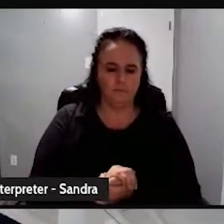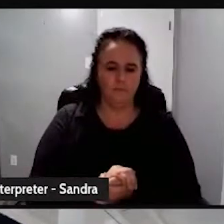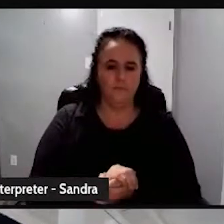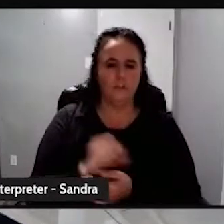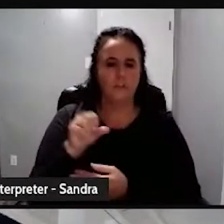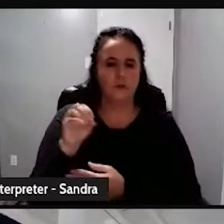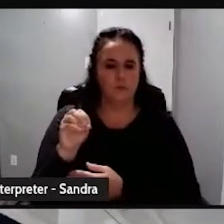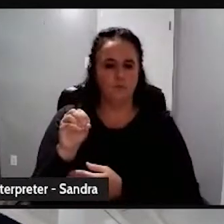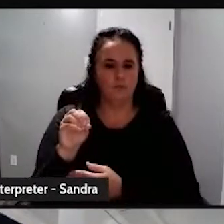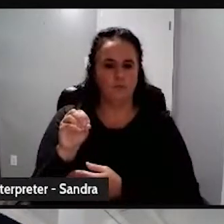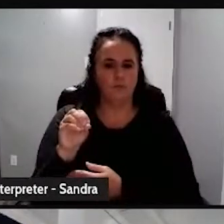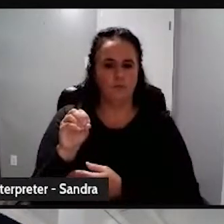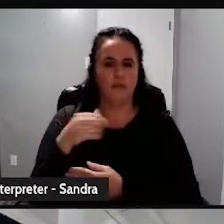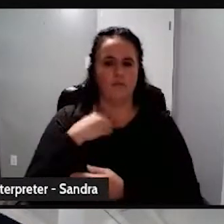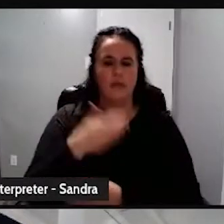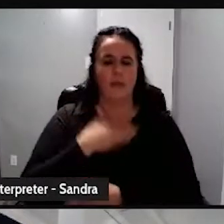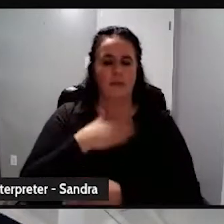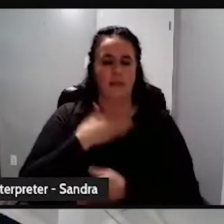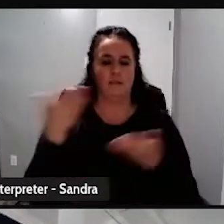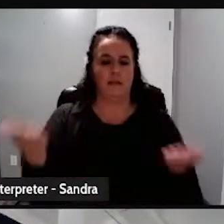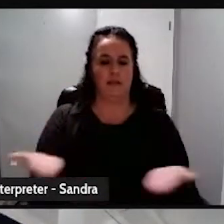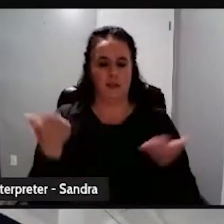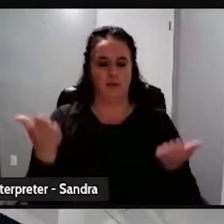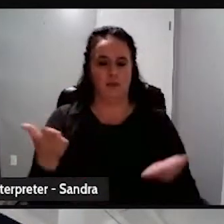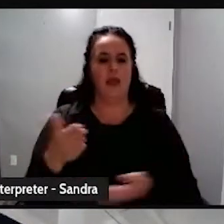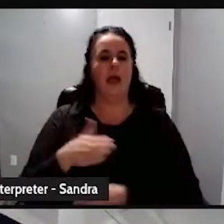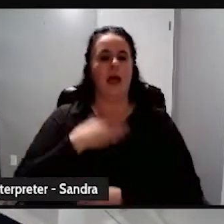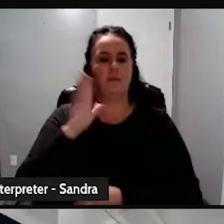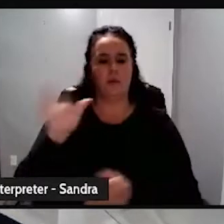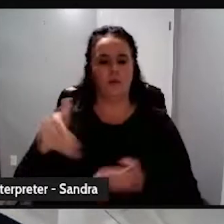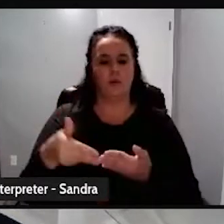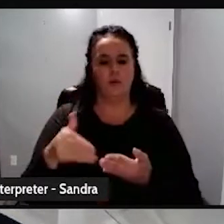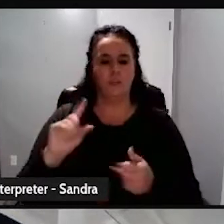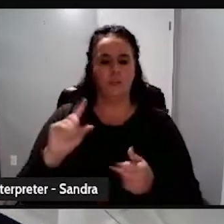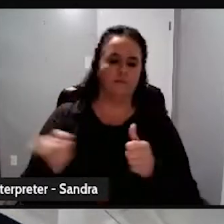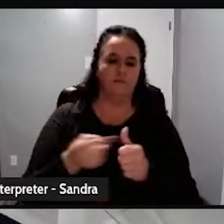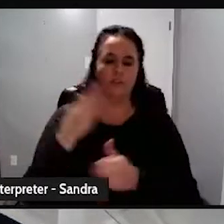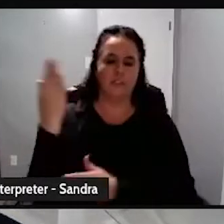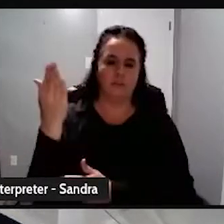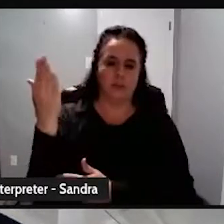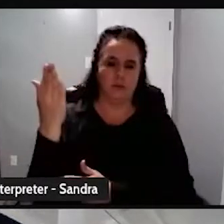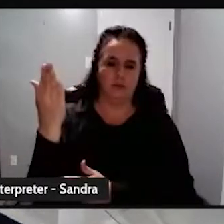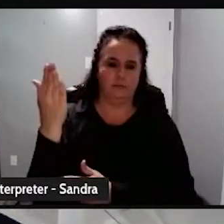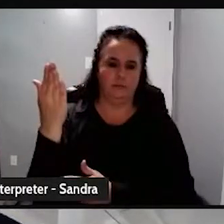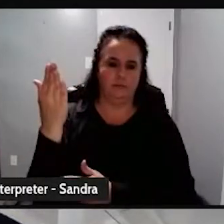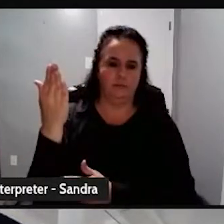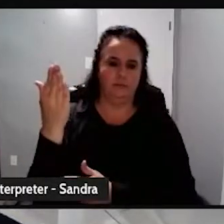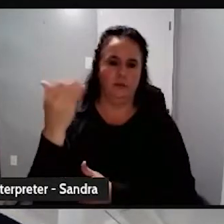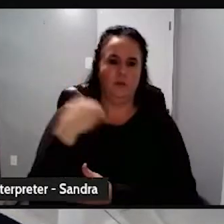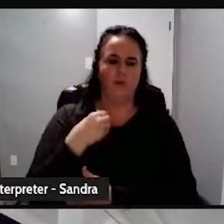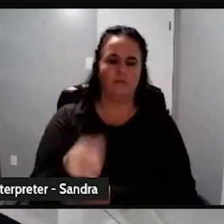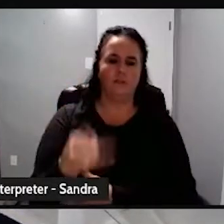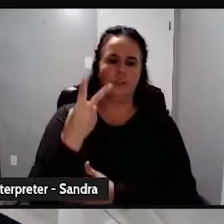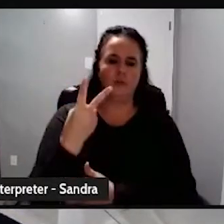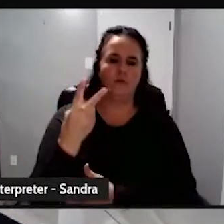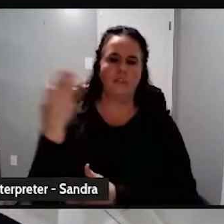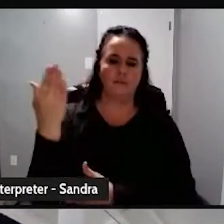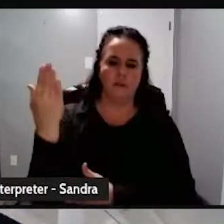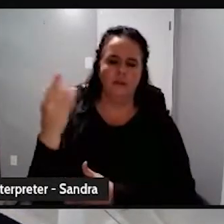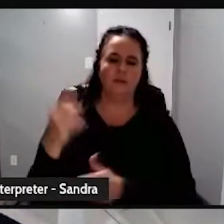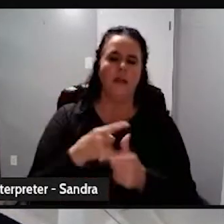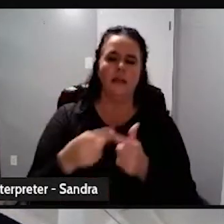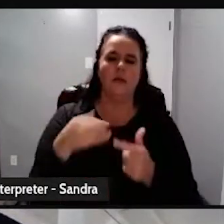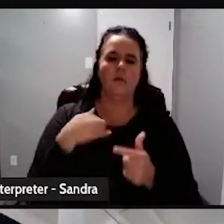So I am happy to be here and happy to introduce our first speaker. We will have two speakers, and then we're going to